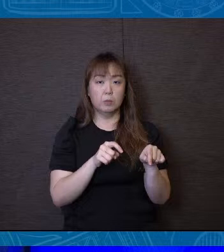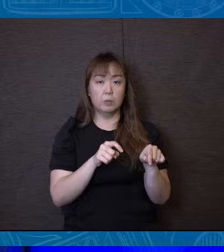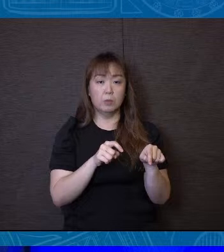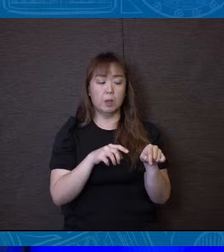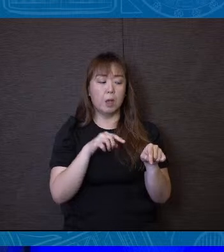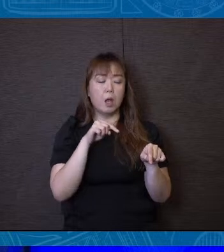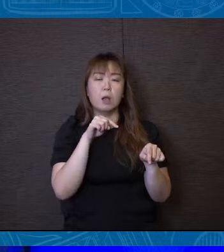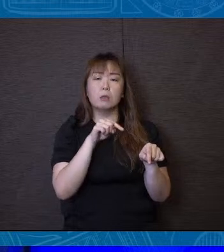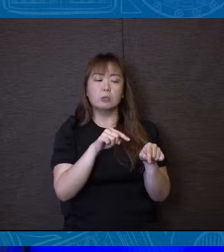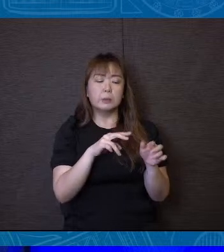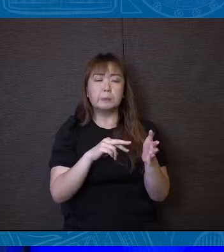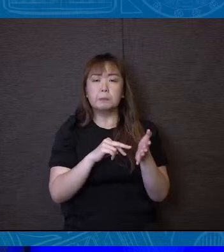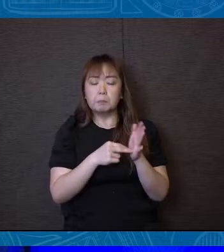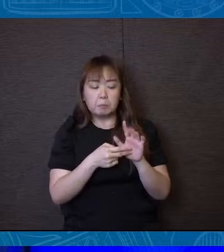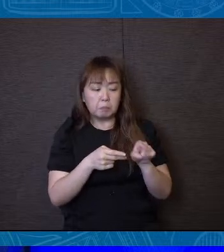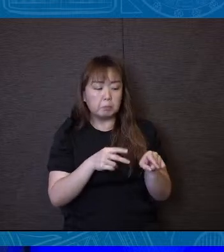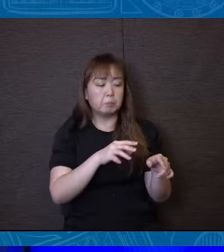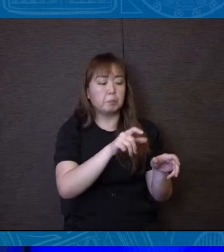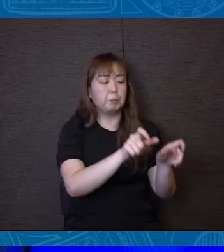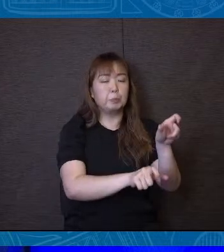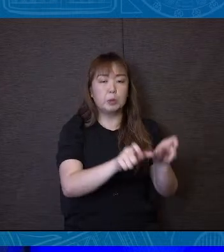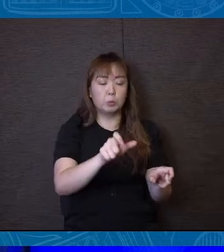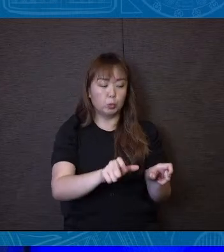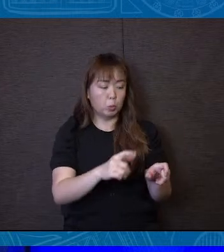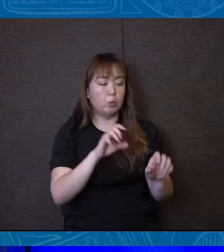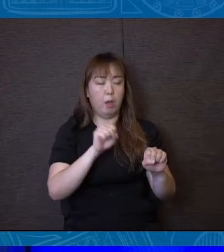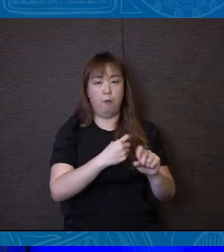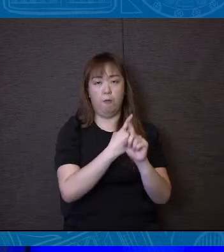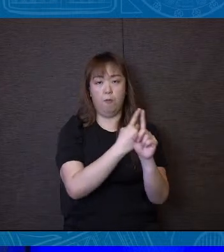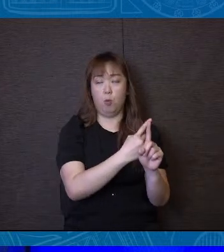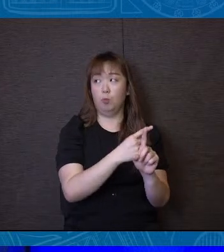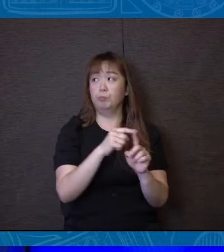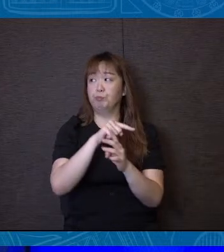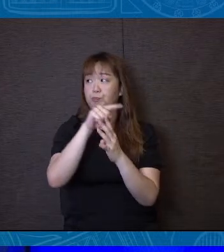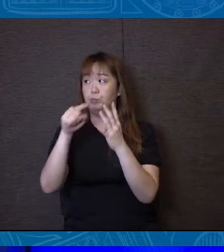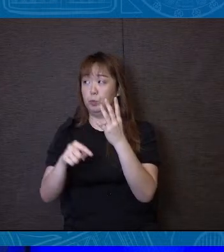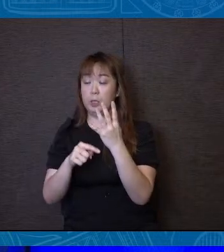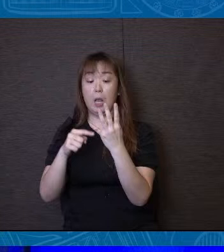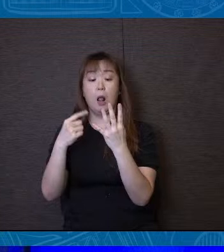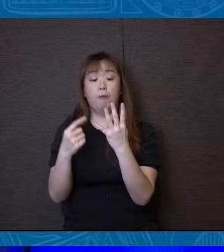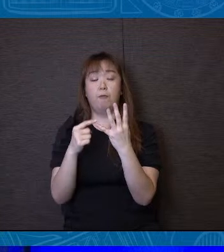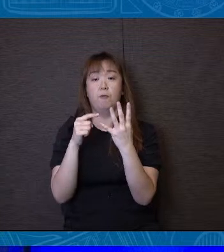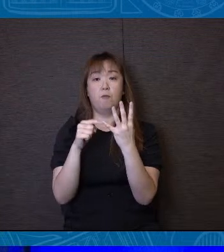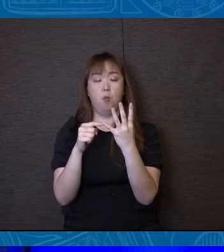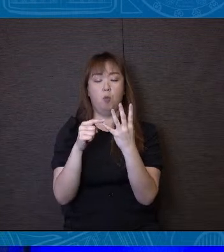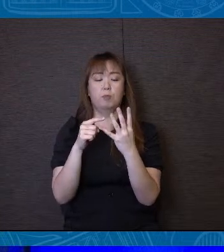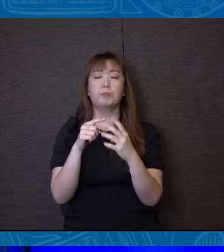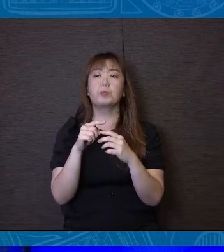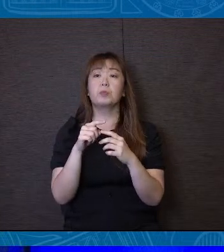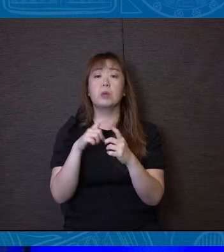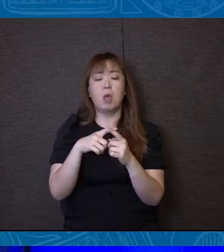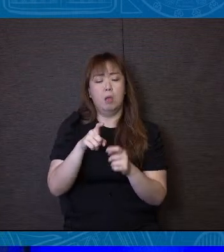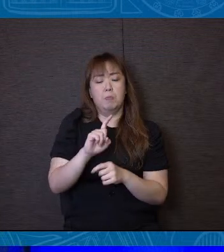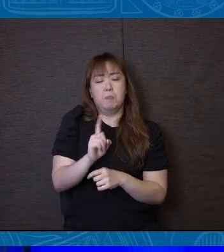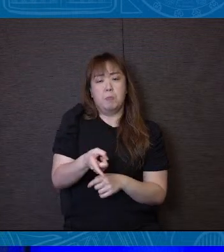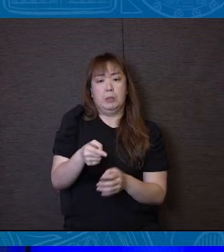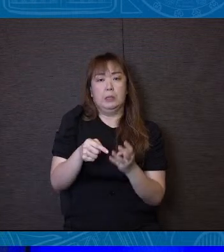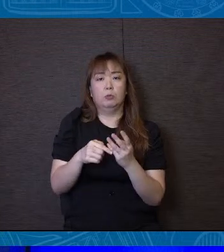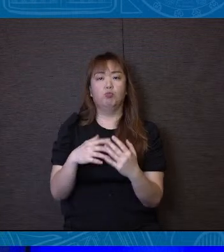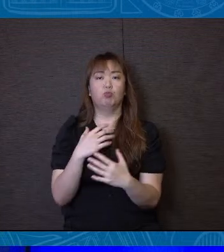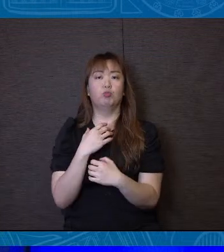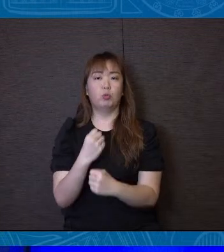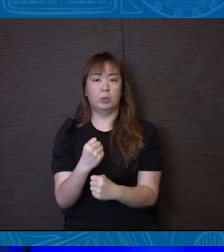it means something and the people can take action. And lastly, that is getting a way more importance, that it should be